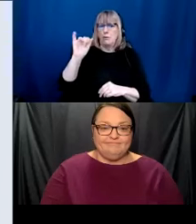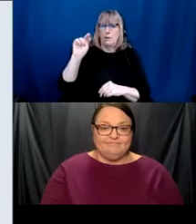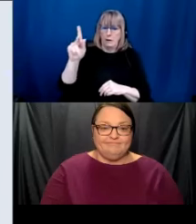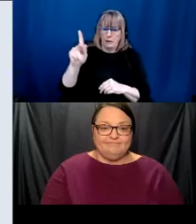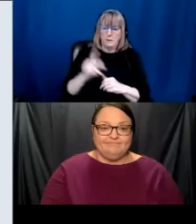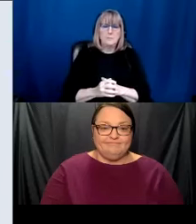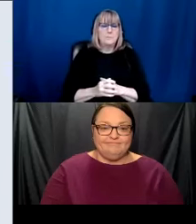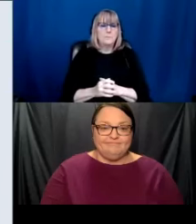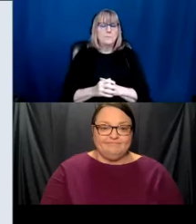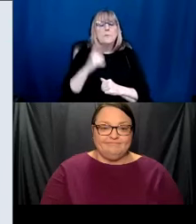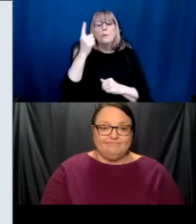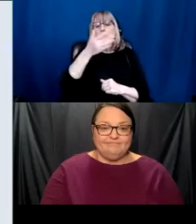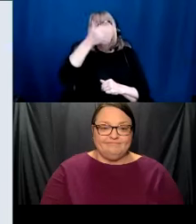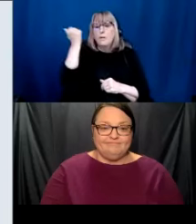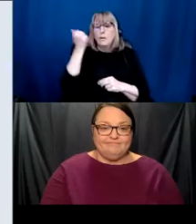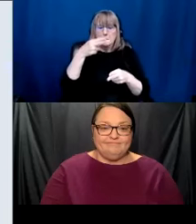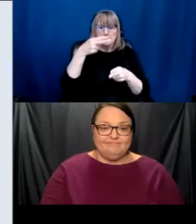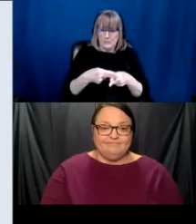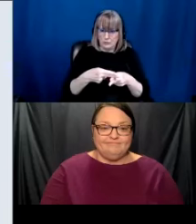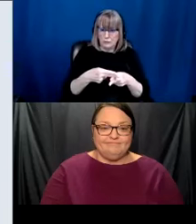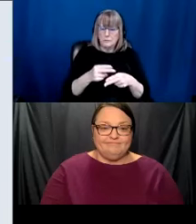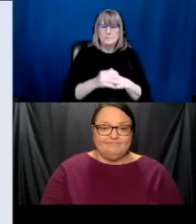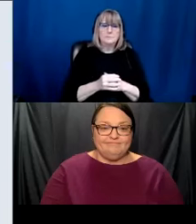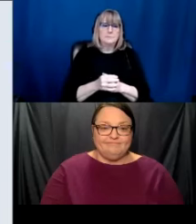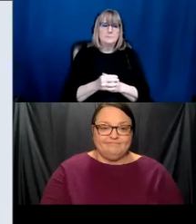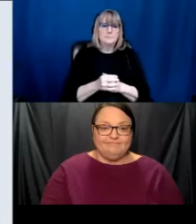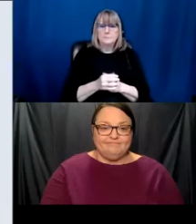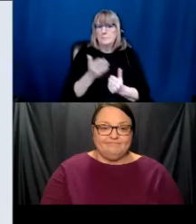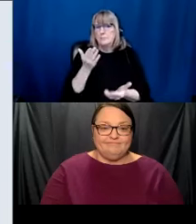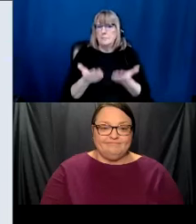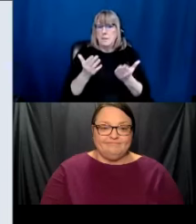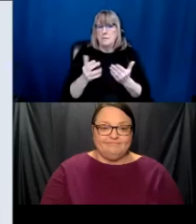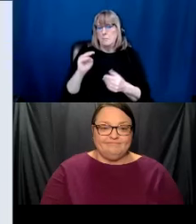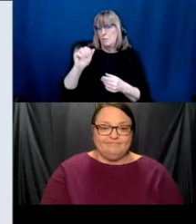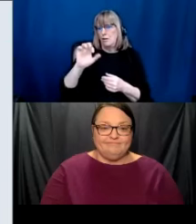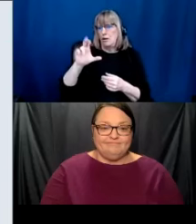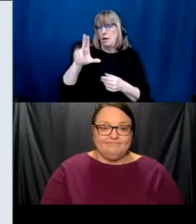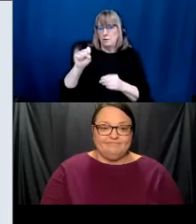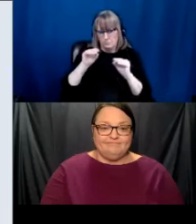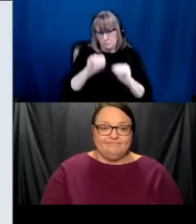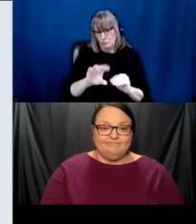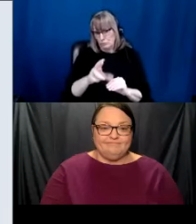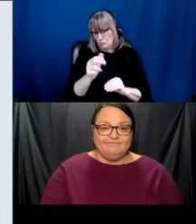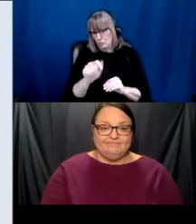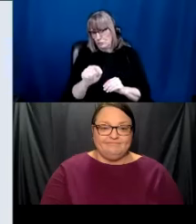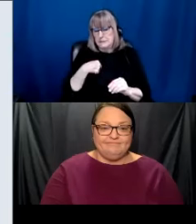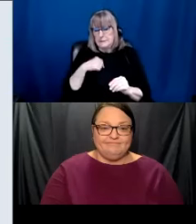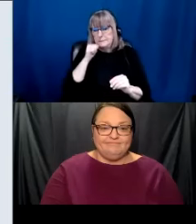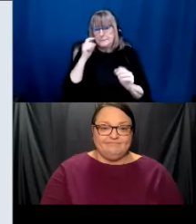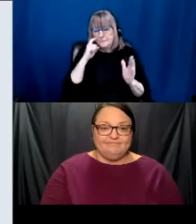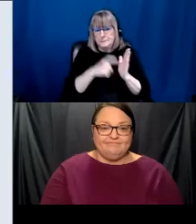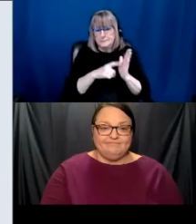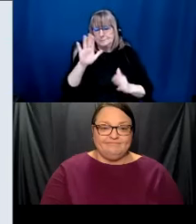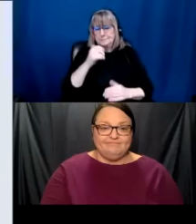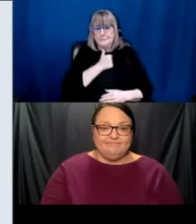One thing that I forgot to mention, and perhaps Marcus put it in the chat already, I did not notice, I'm